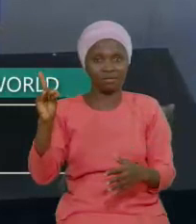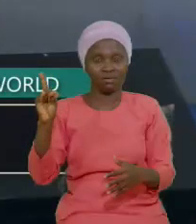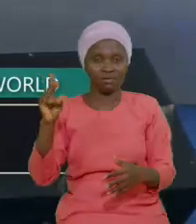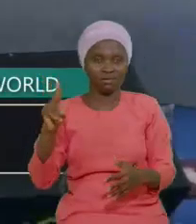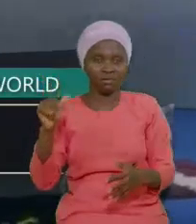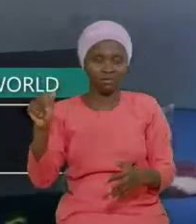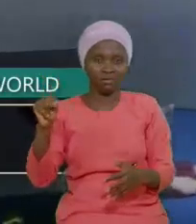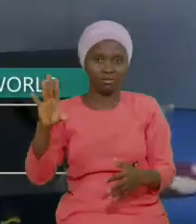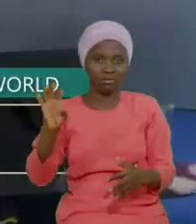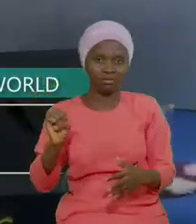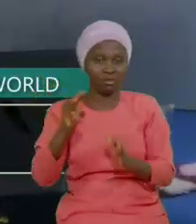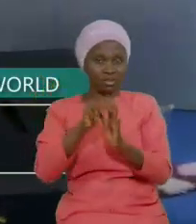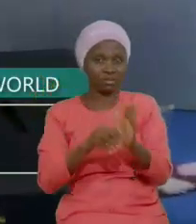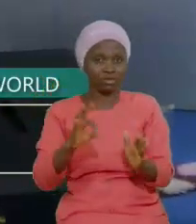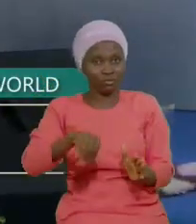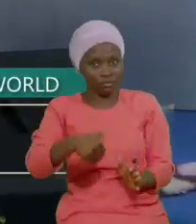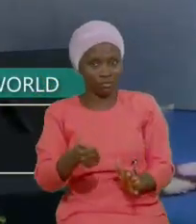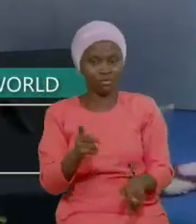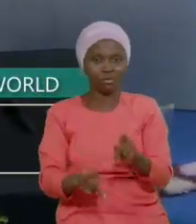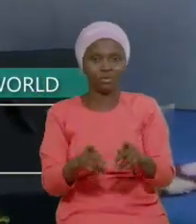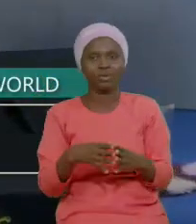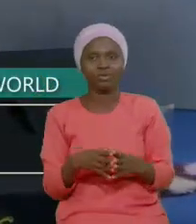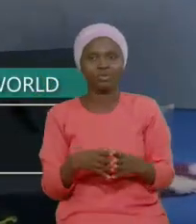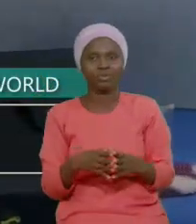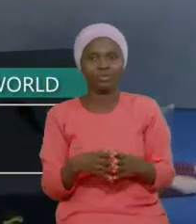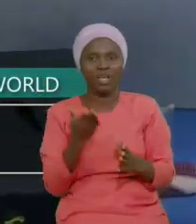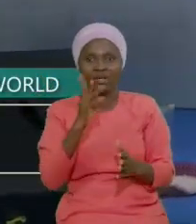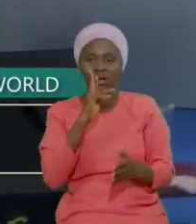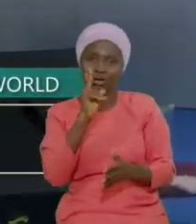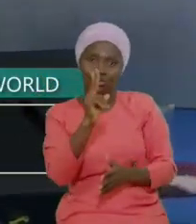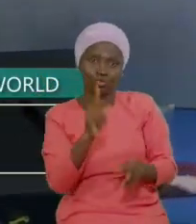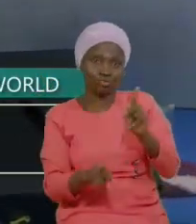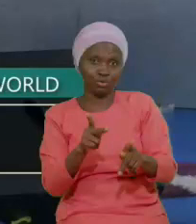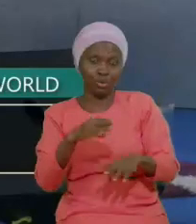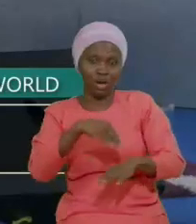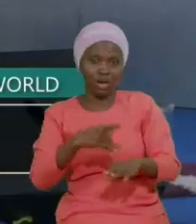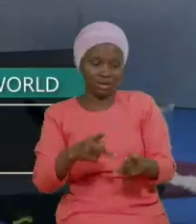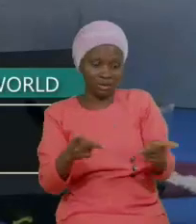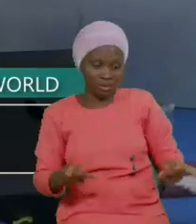There were two people at the shore of a stream, of a sea.